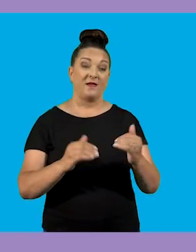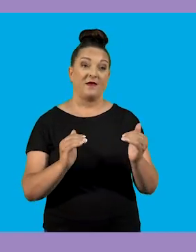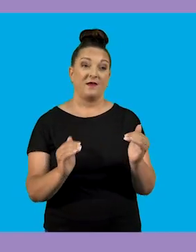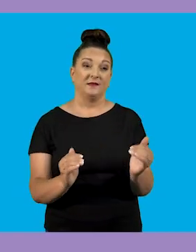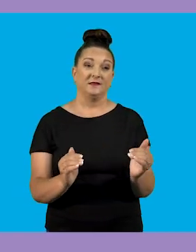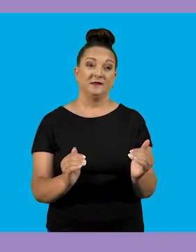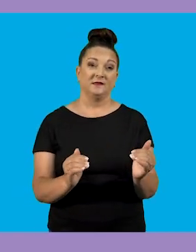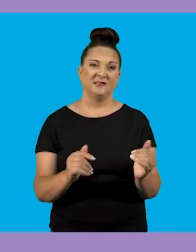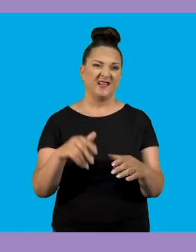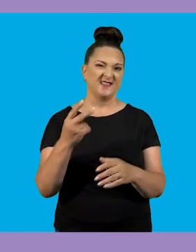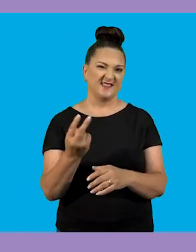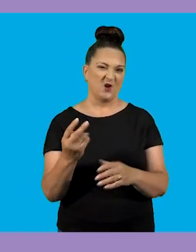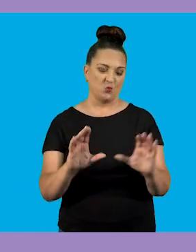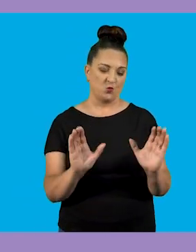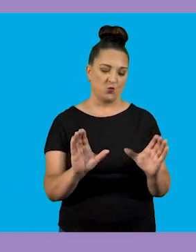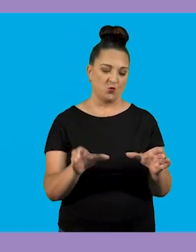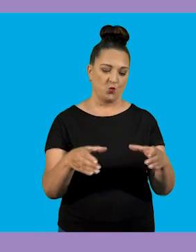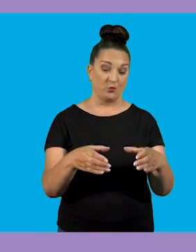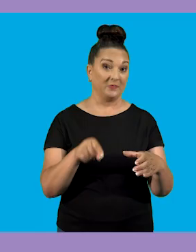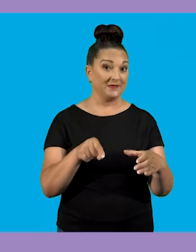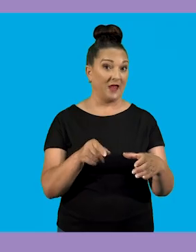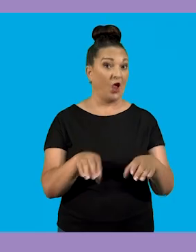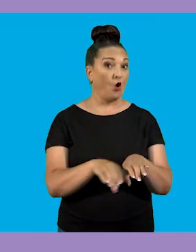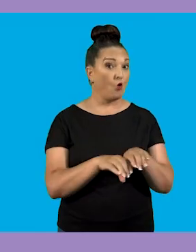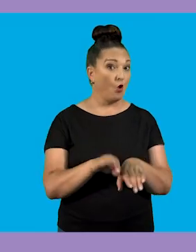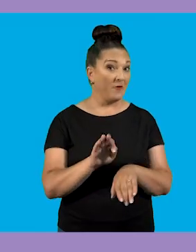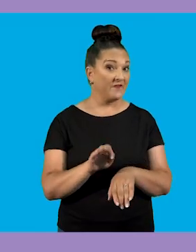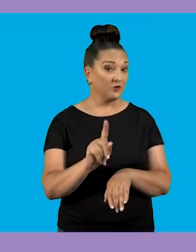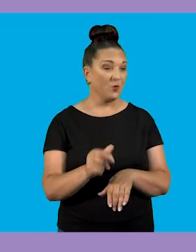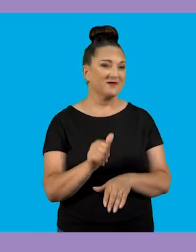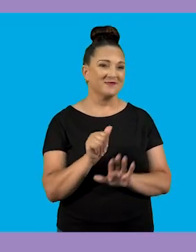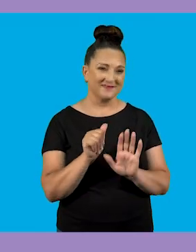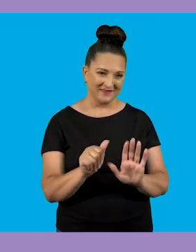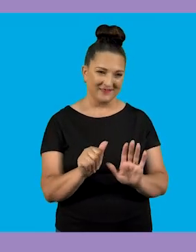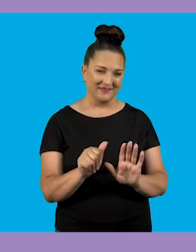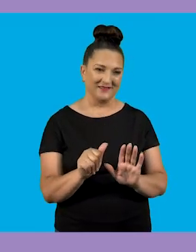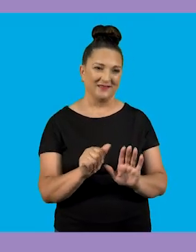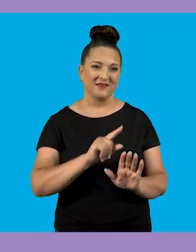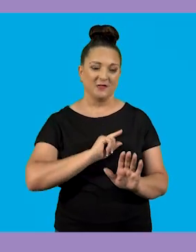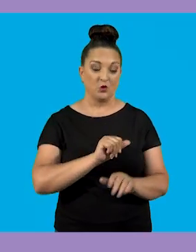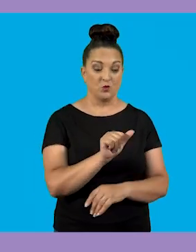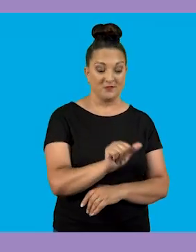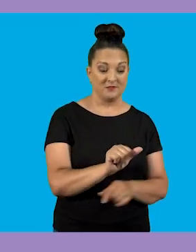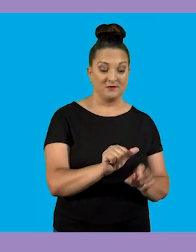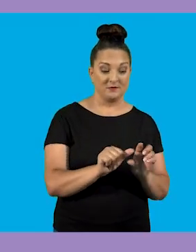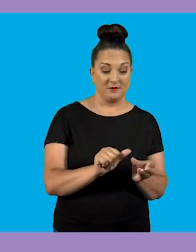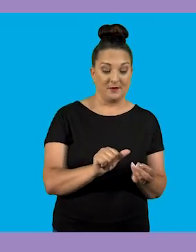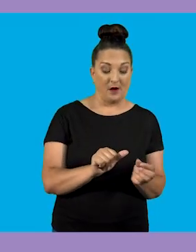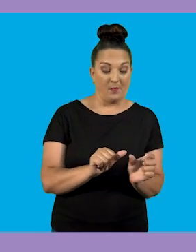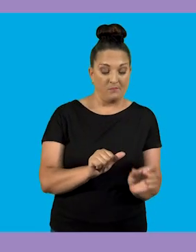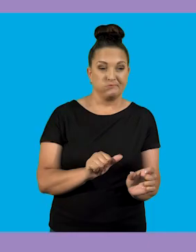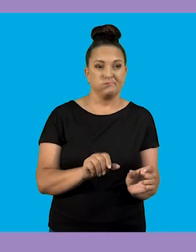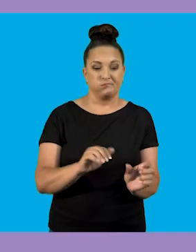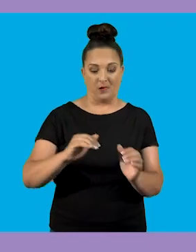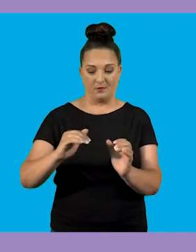this to the second group where the common factor is a 6. And when we open a bracket there, after we've taken out the